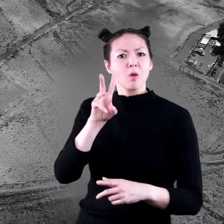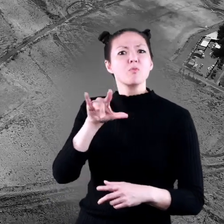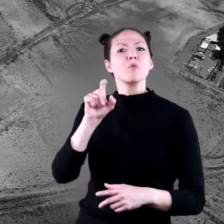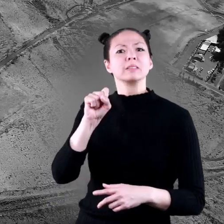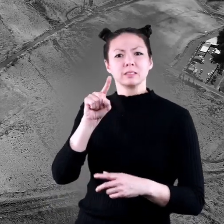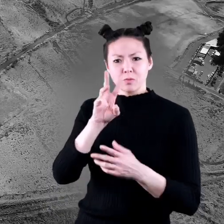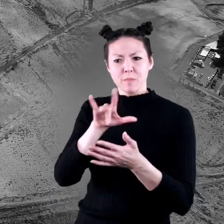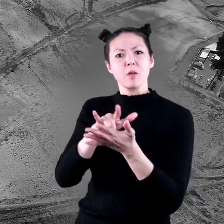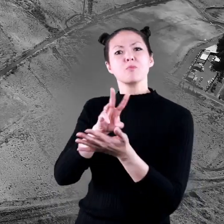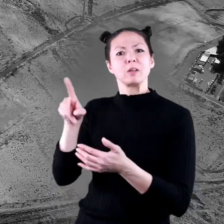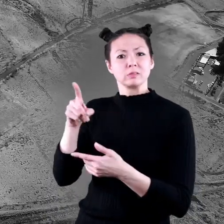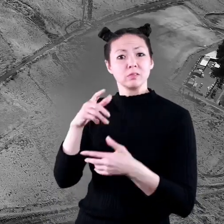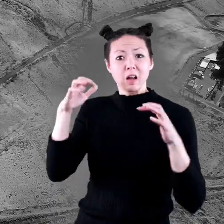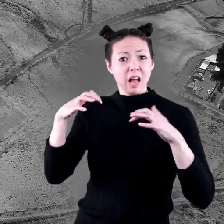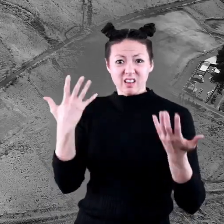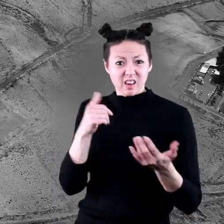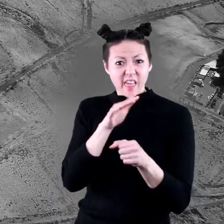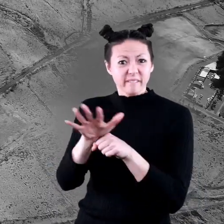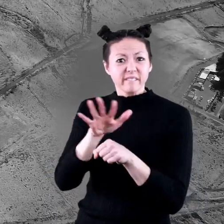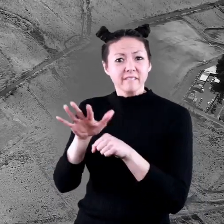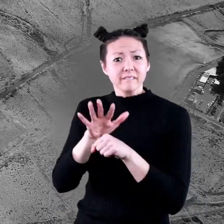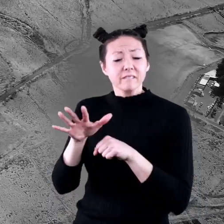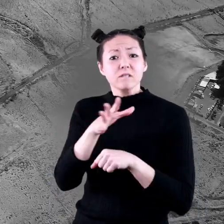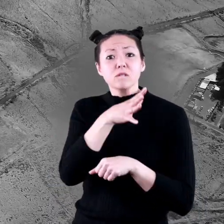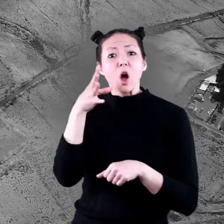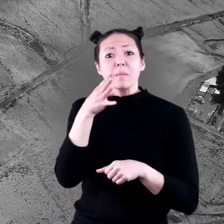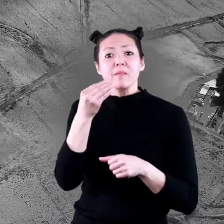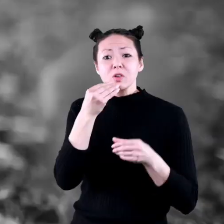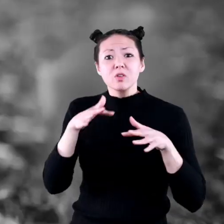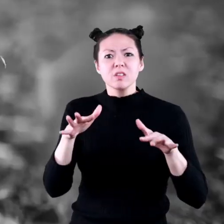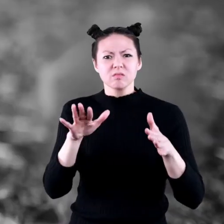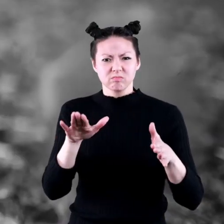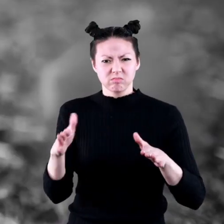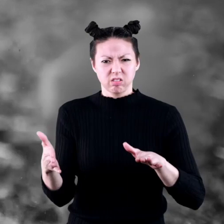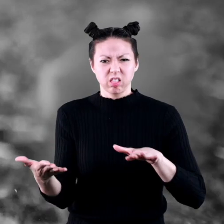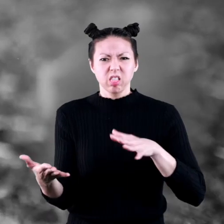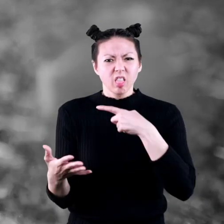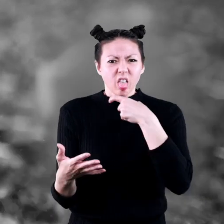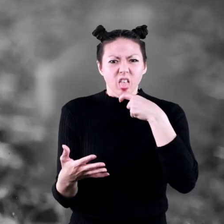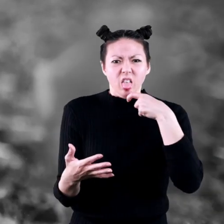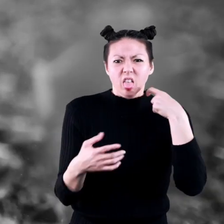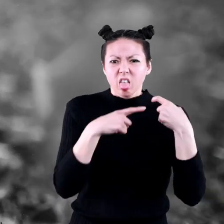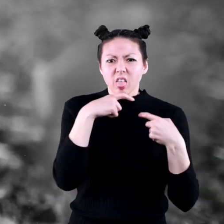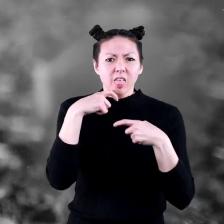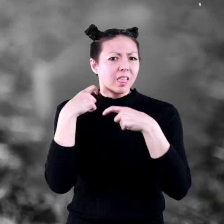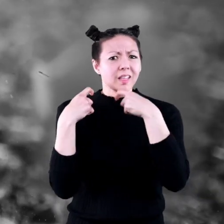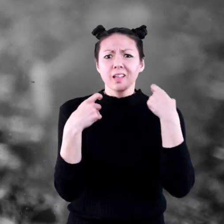in the Midwest, year after year with no rain. And all the farms started